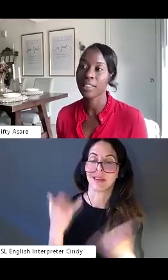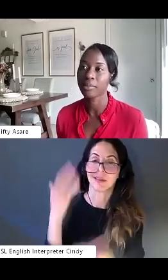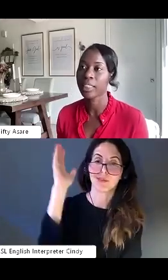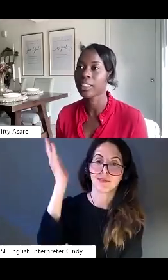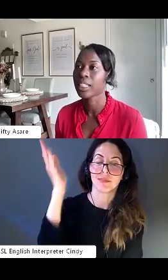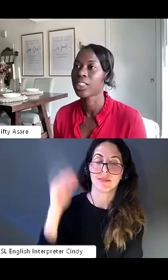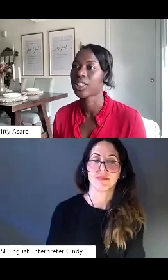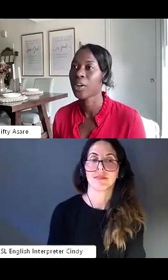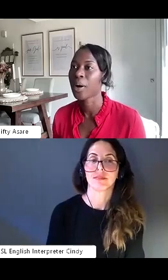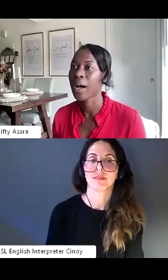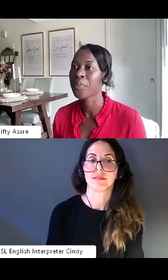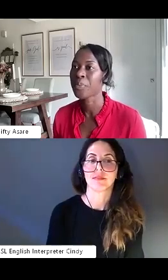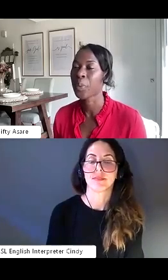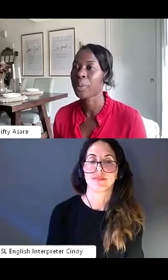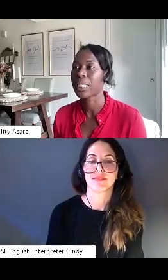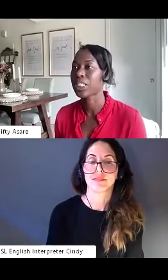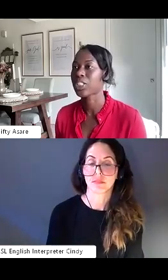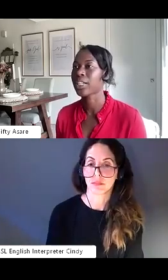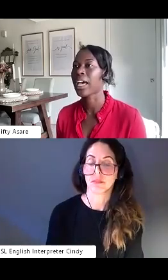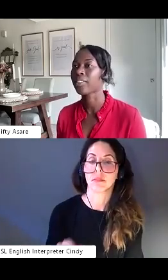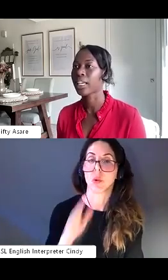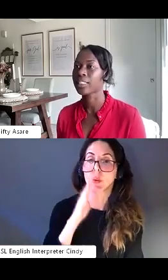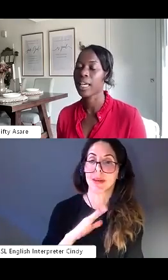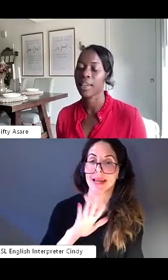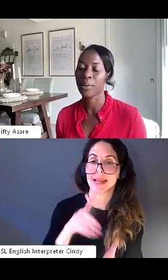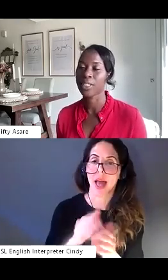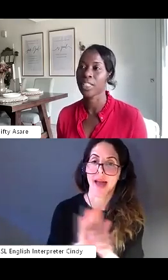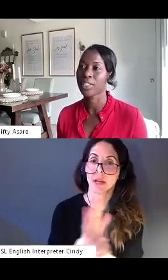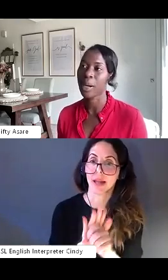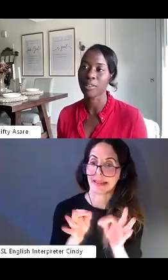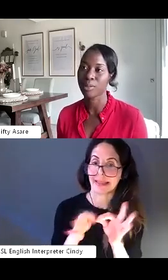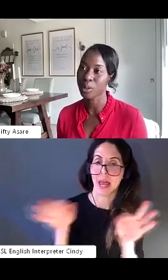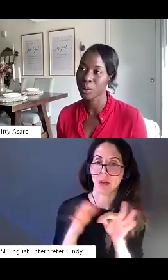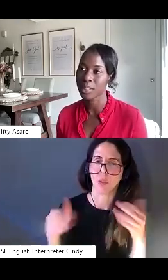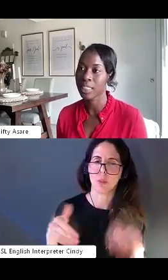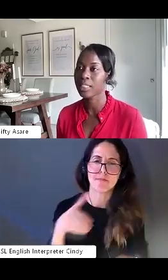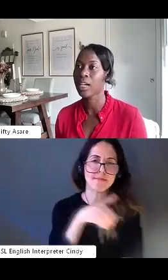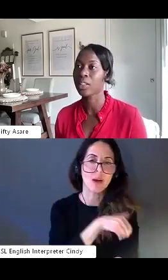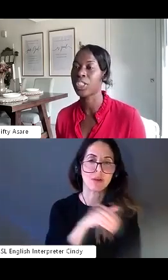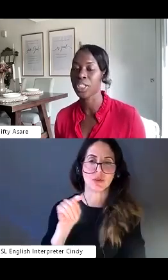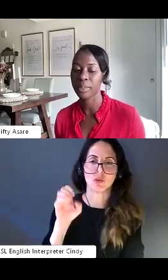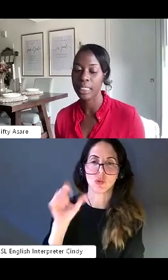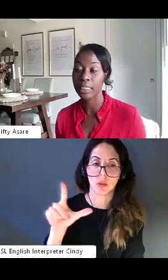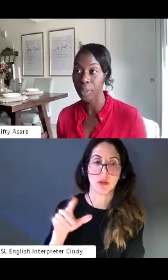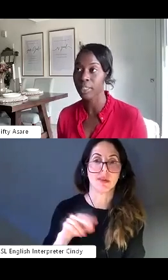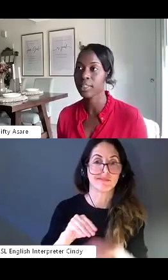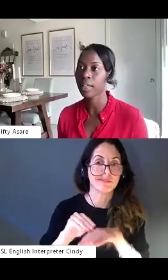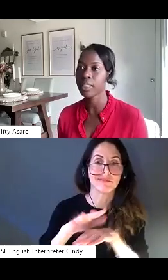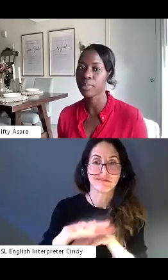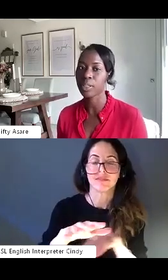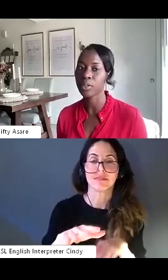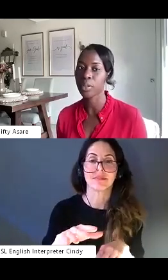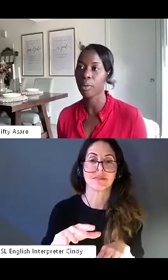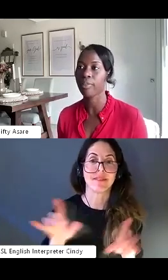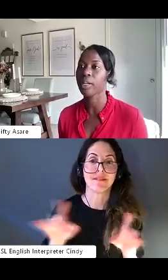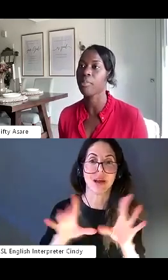and this event. So Women at the Center advocates that language is a powerful tool. It not only shapes the experience of violence,